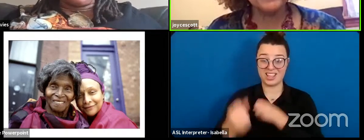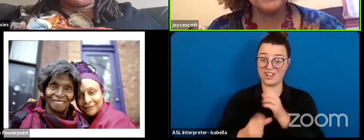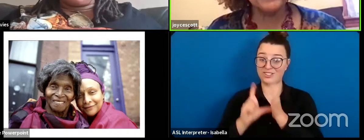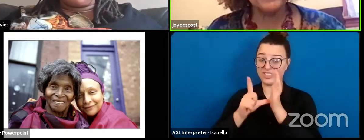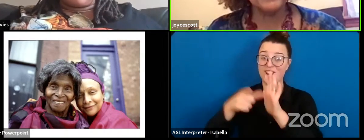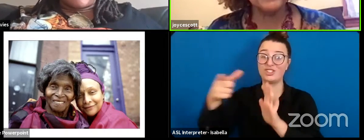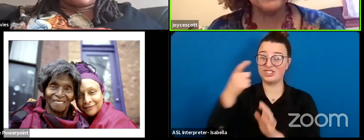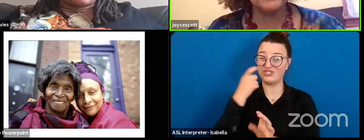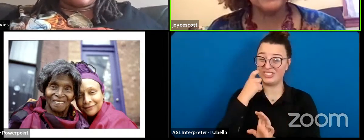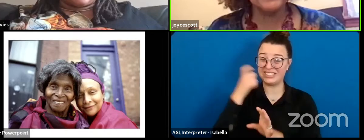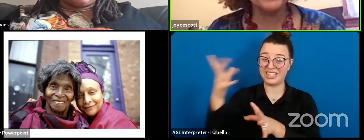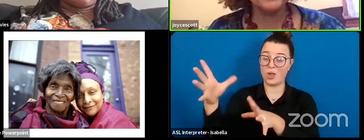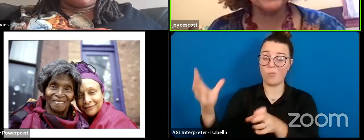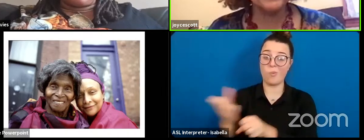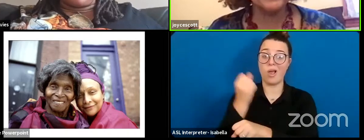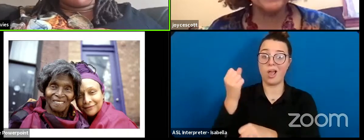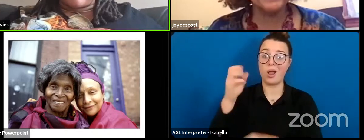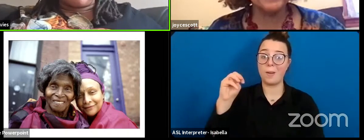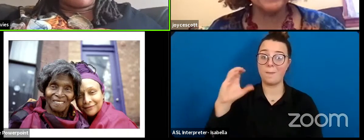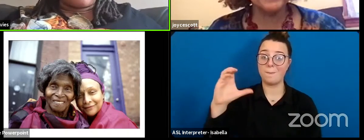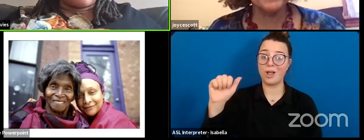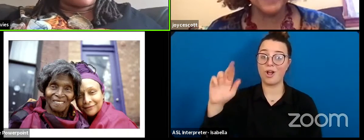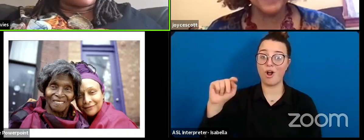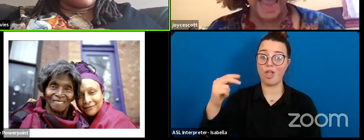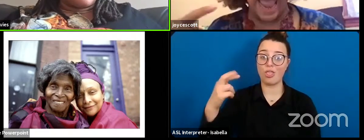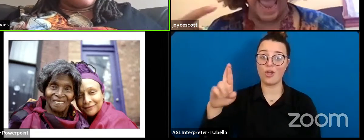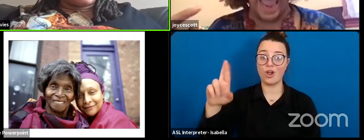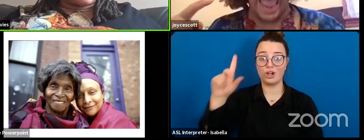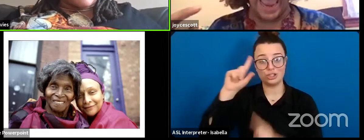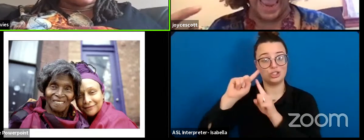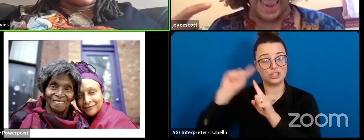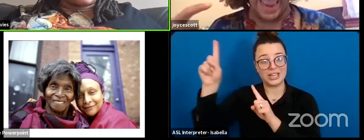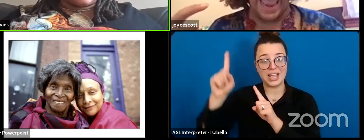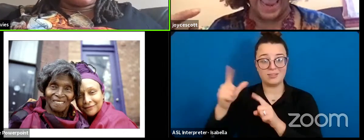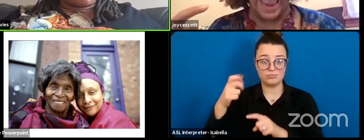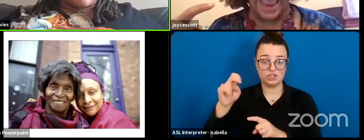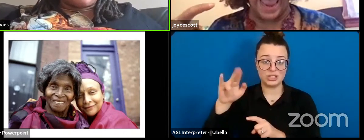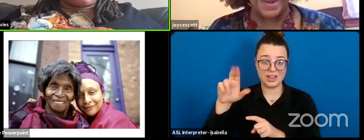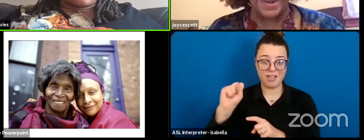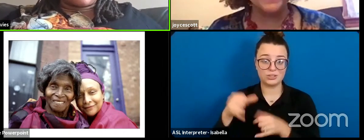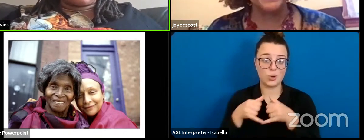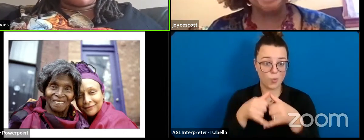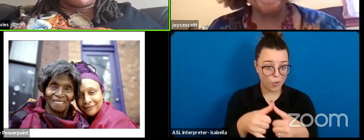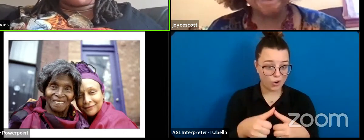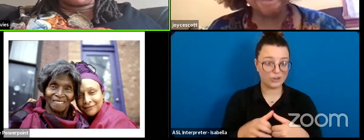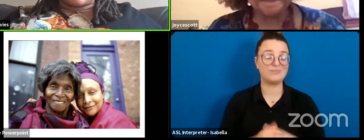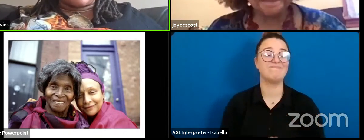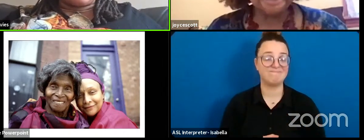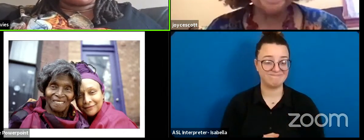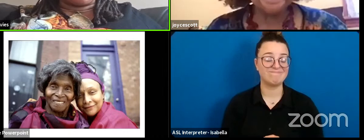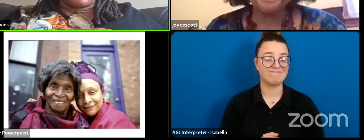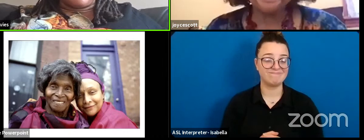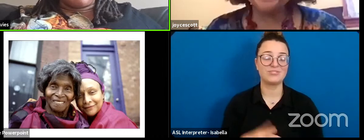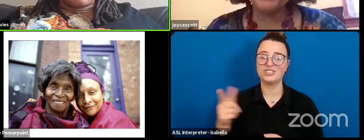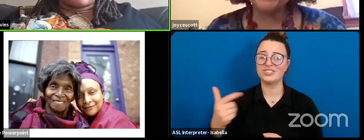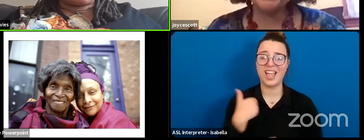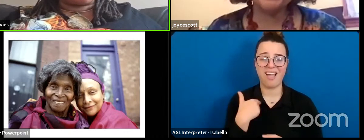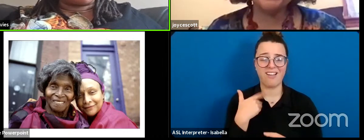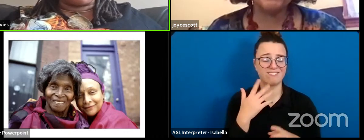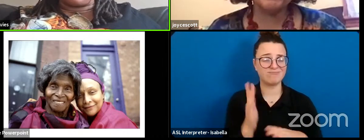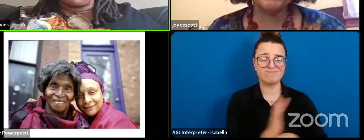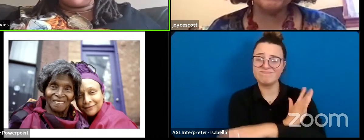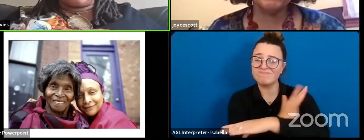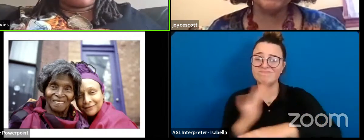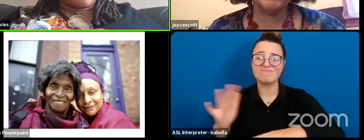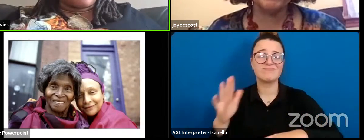and continues to create stunningly beautiful and powerful works. Scott's extensive body of work has traversed styles and mediums